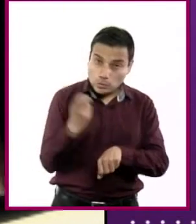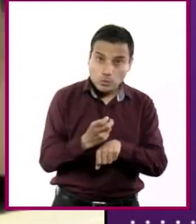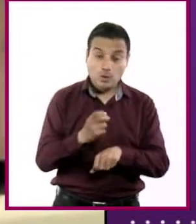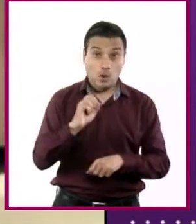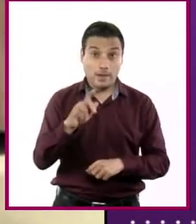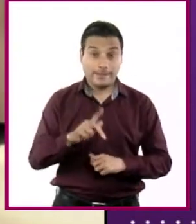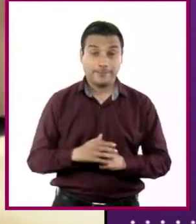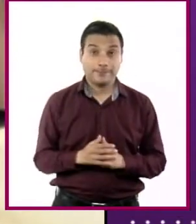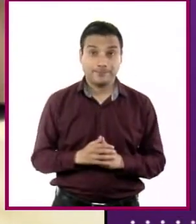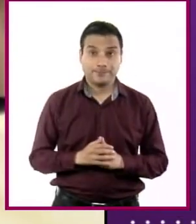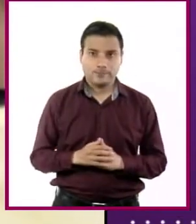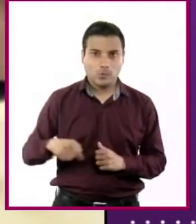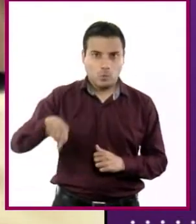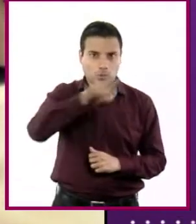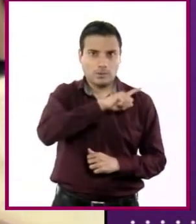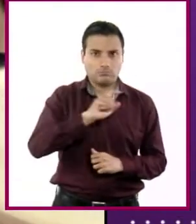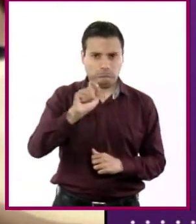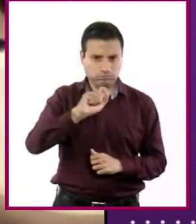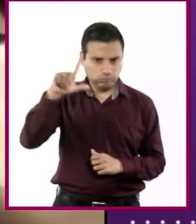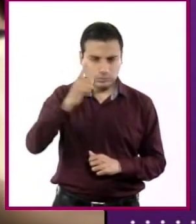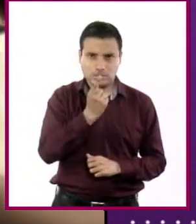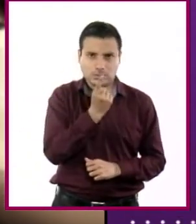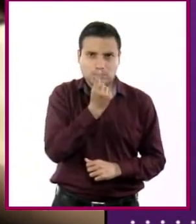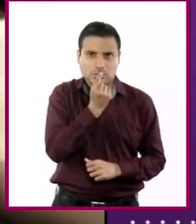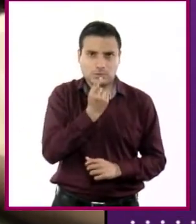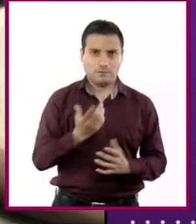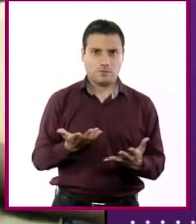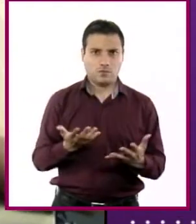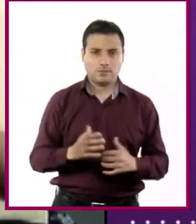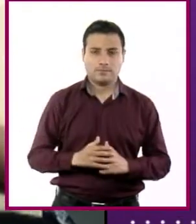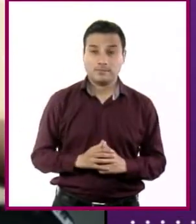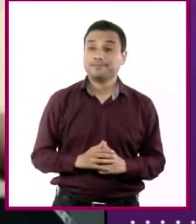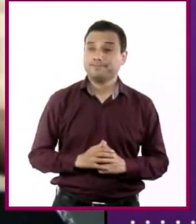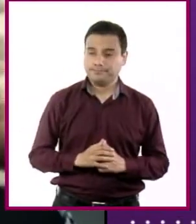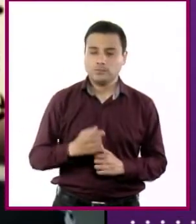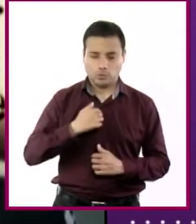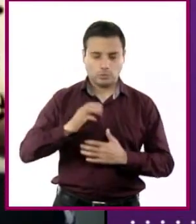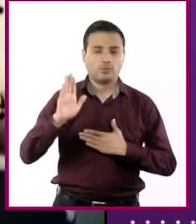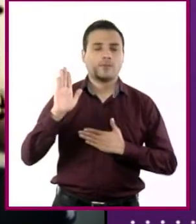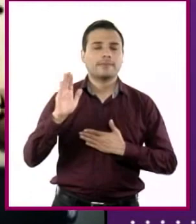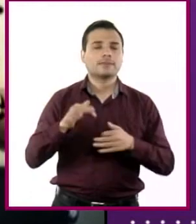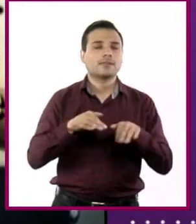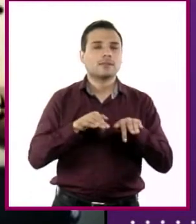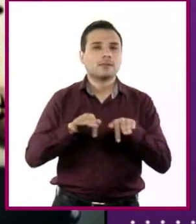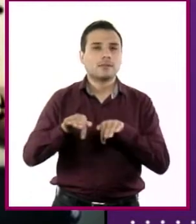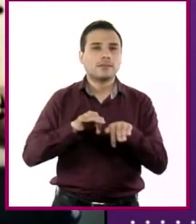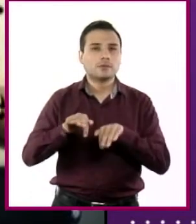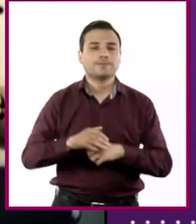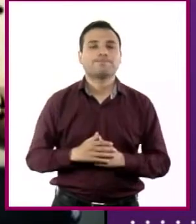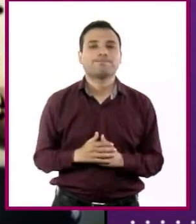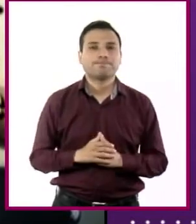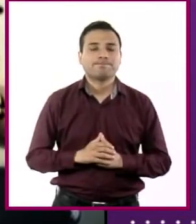best detectives in town. Oh, yes. I promise we will solve every case.